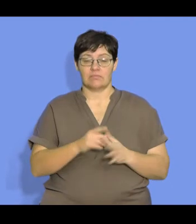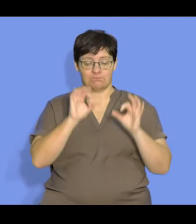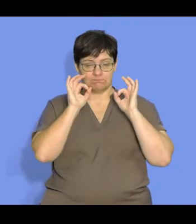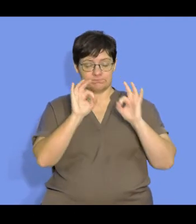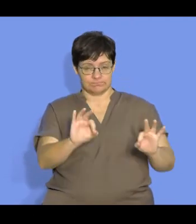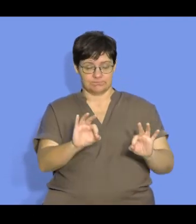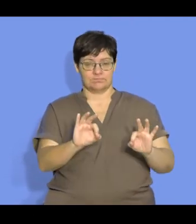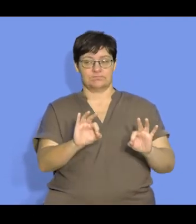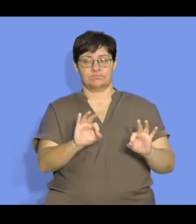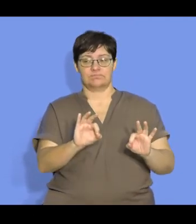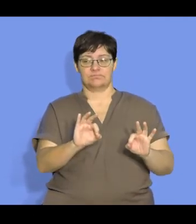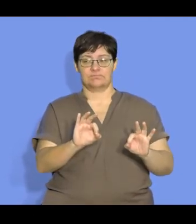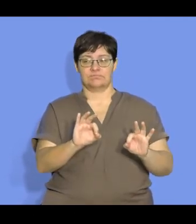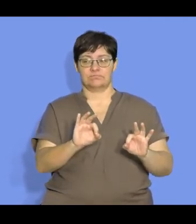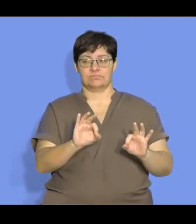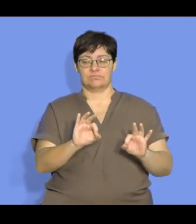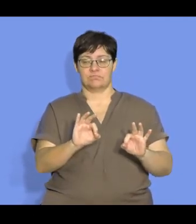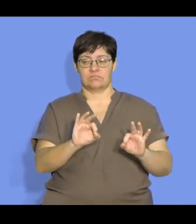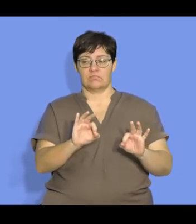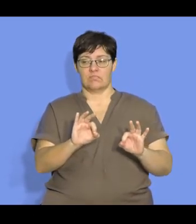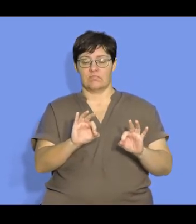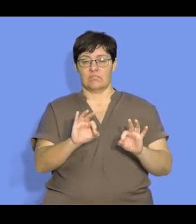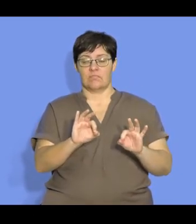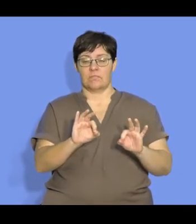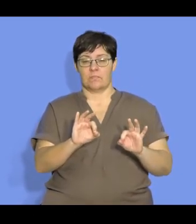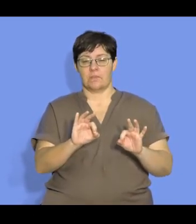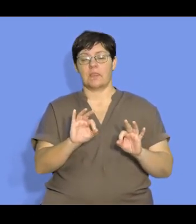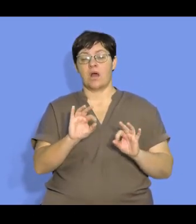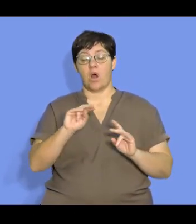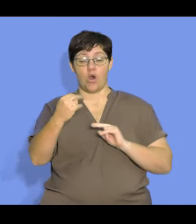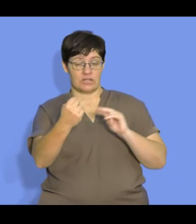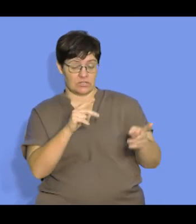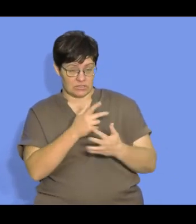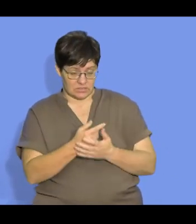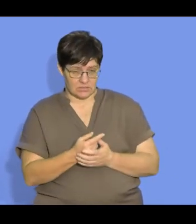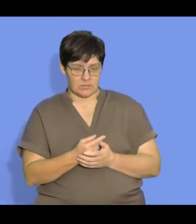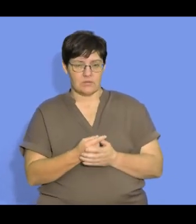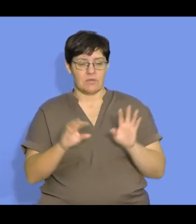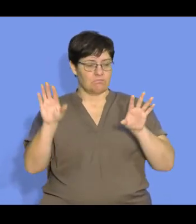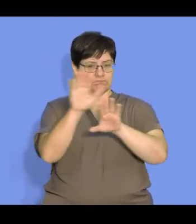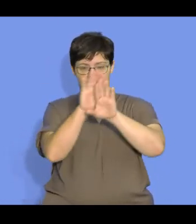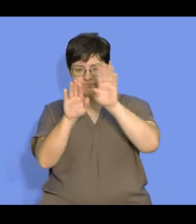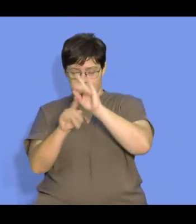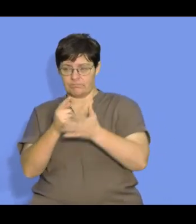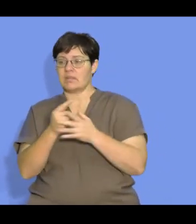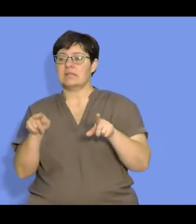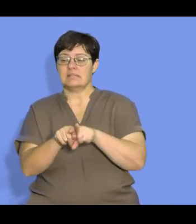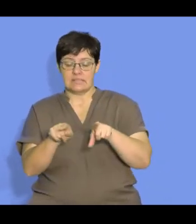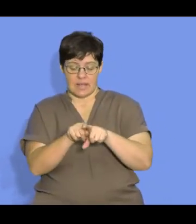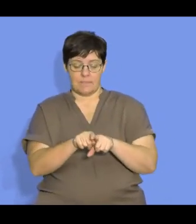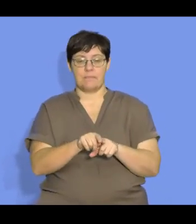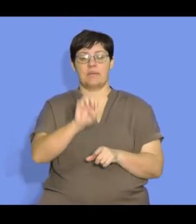correct orientation, and except for the correct orientation, there must also be, our